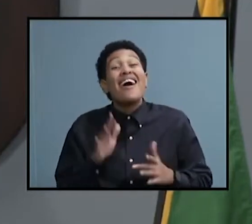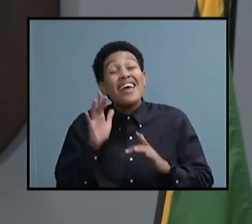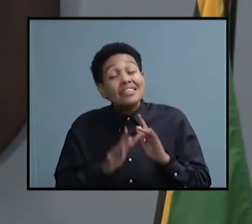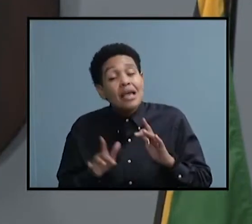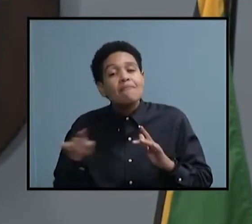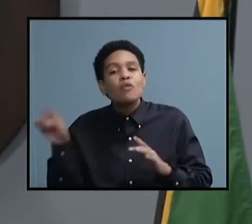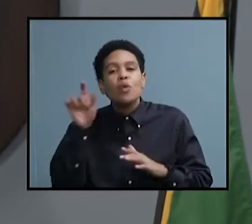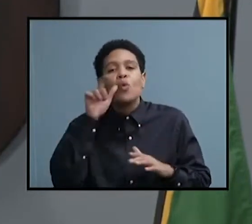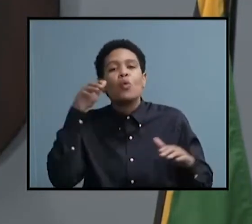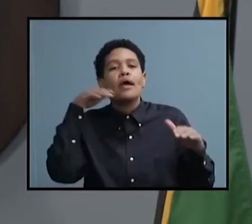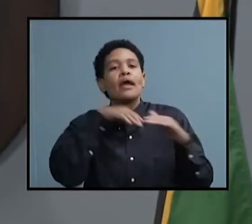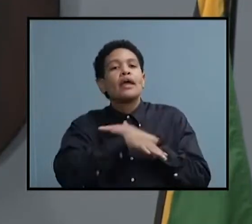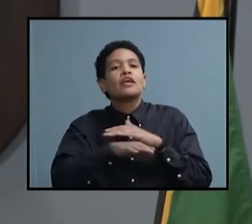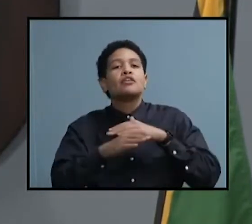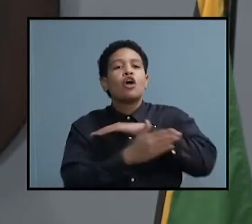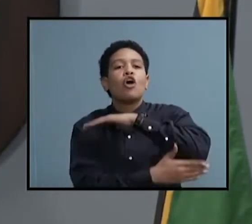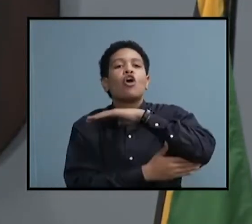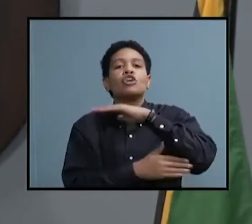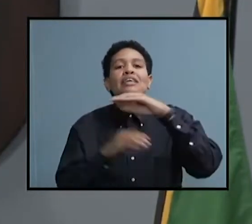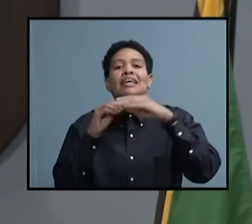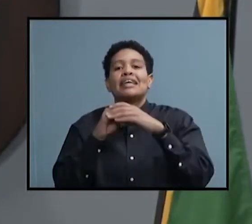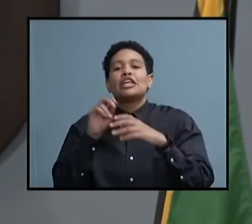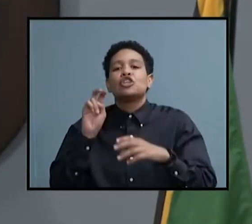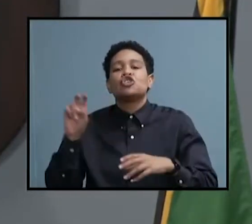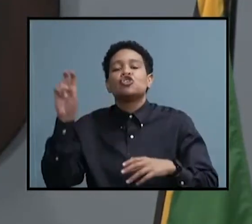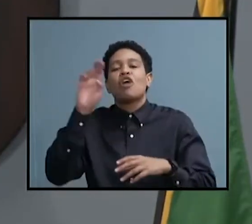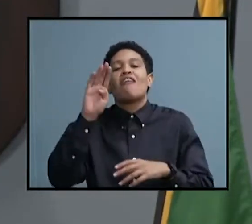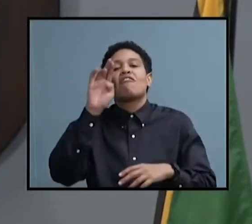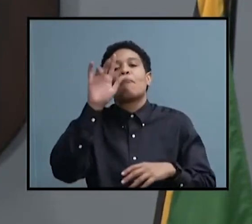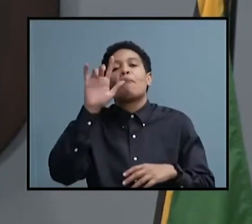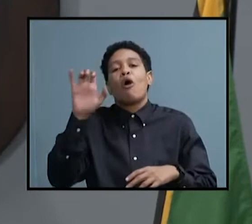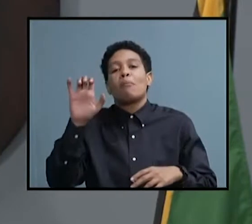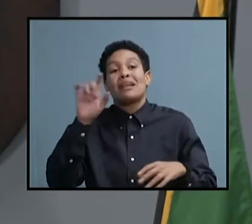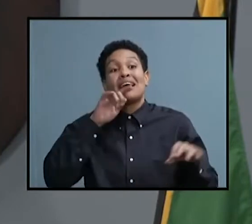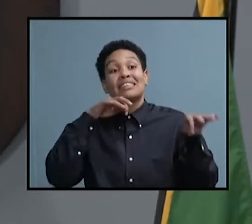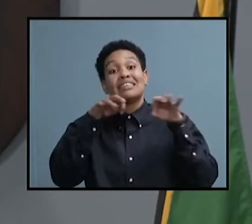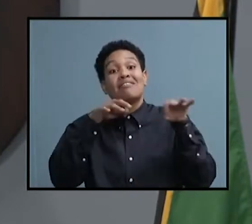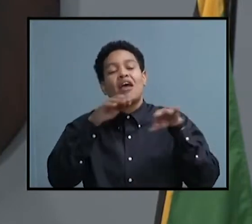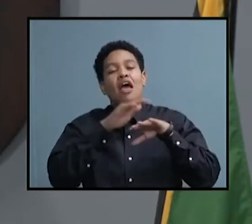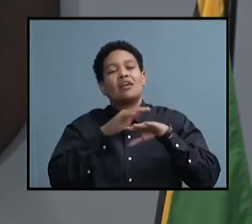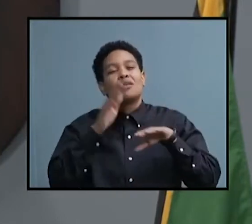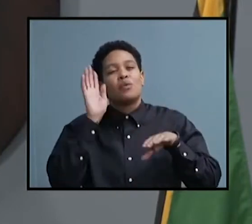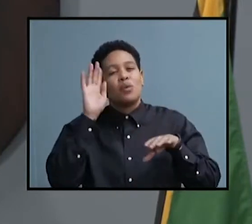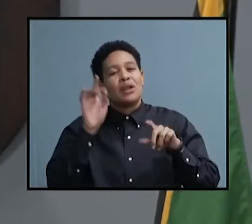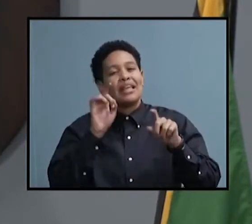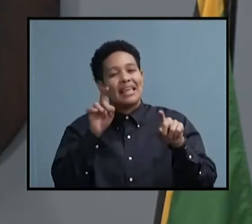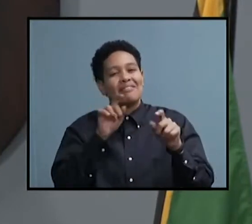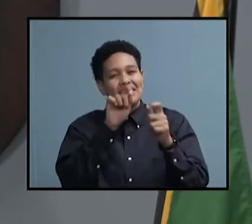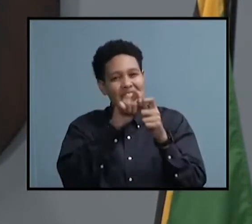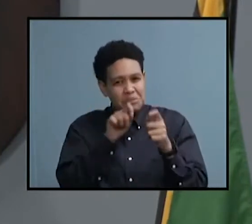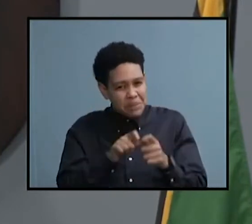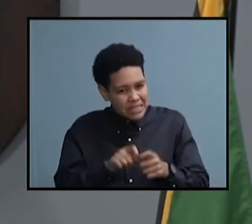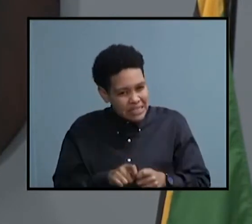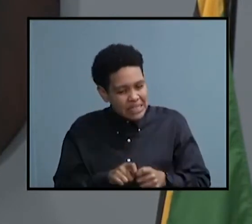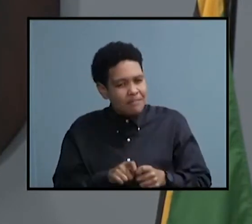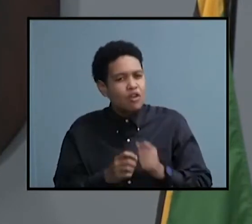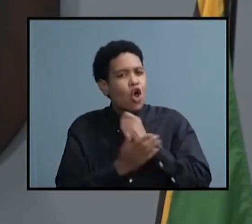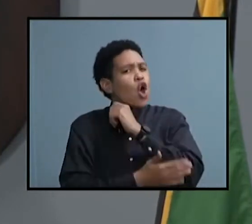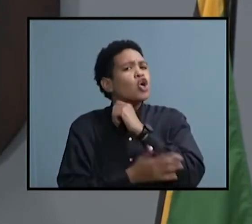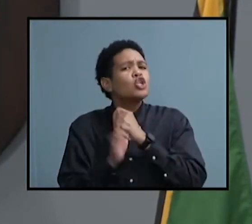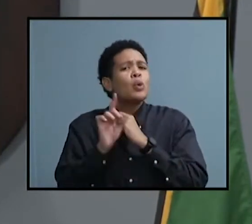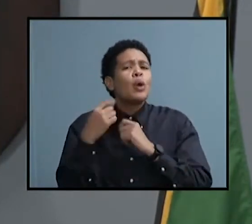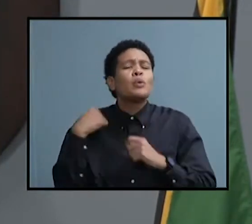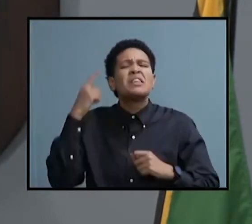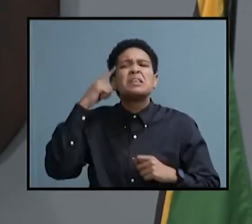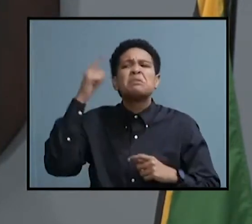a country within the travel bubble as defined on which we will give the specific criteria of those countries we